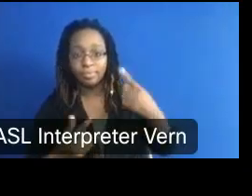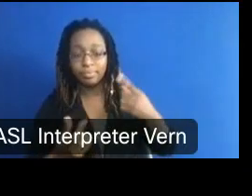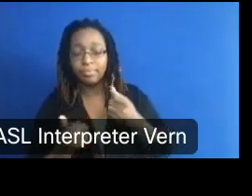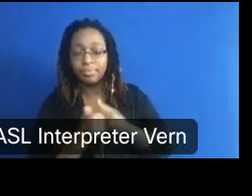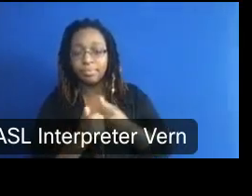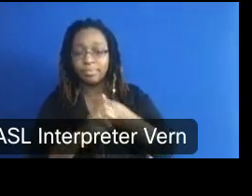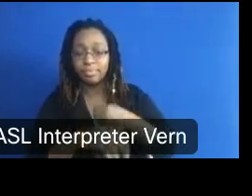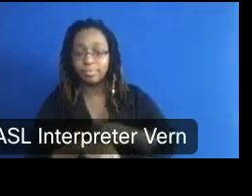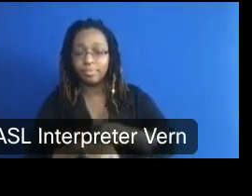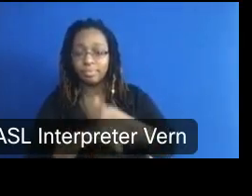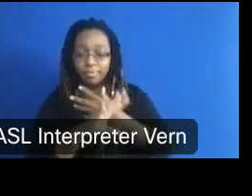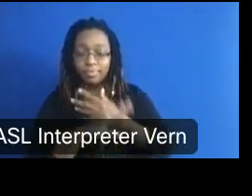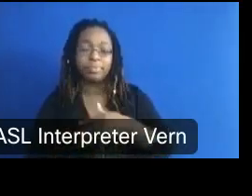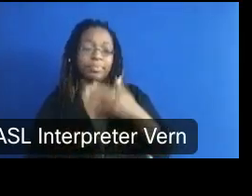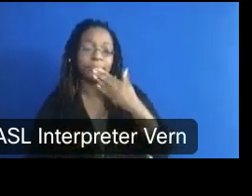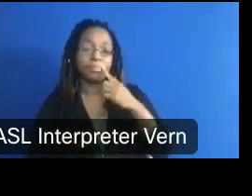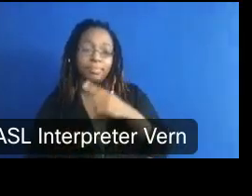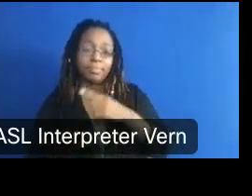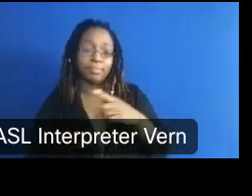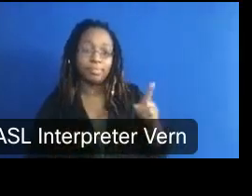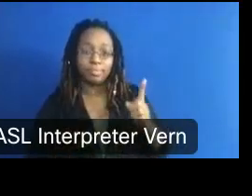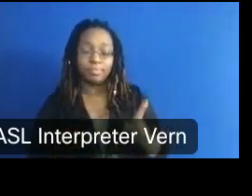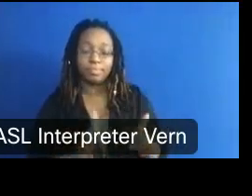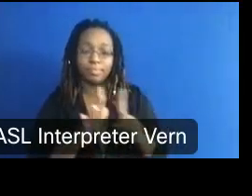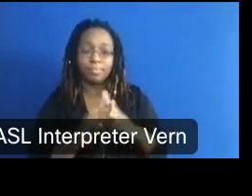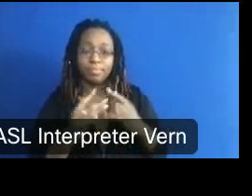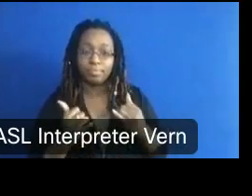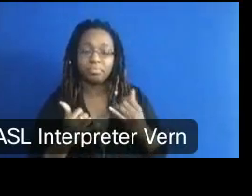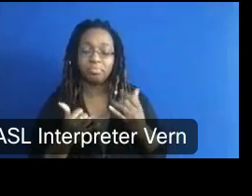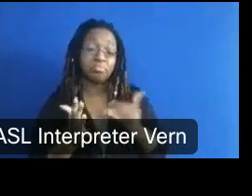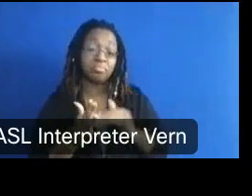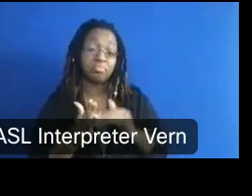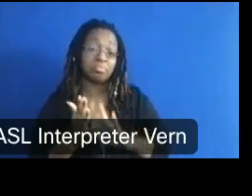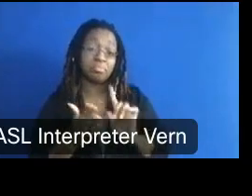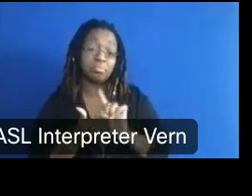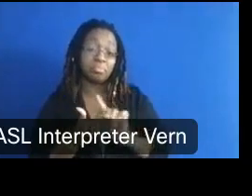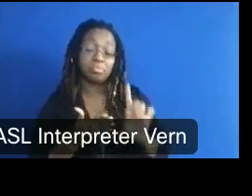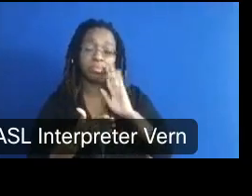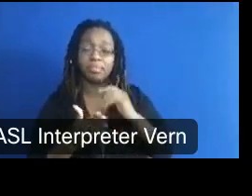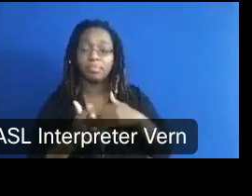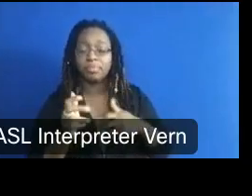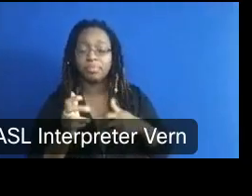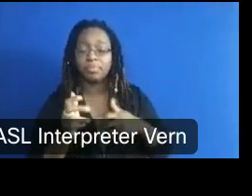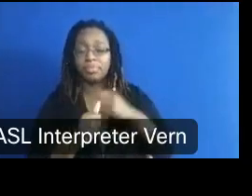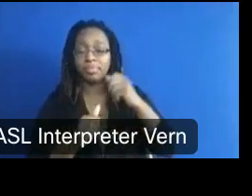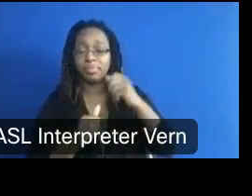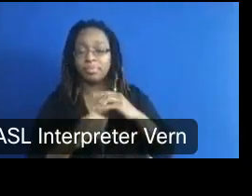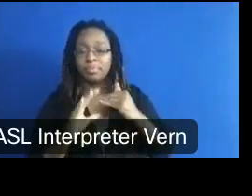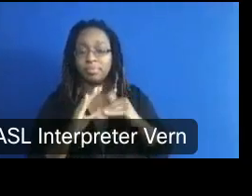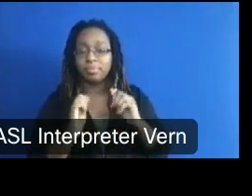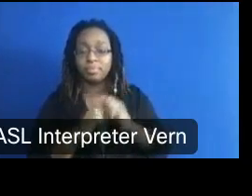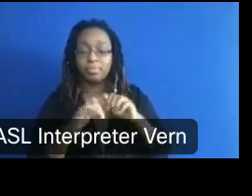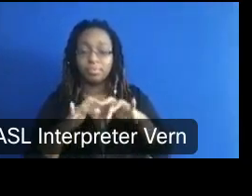who attended today. As I said, in a week's time, you'll get a follow-up email with the recording link, the